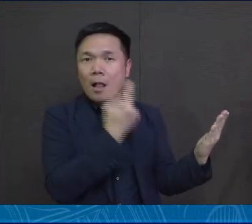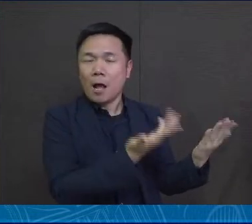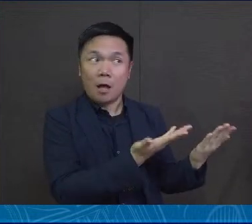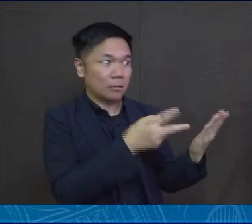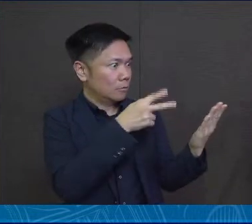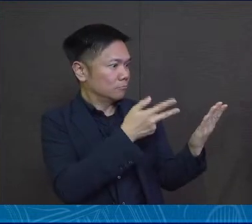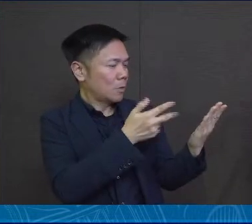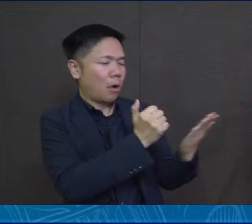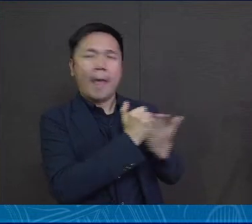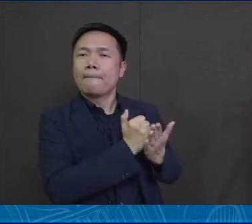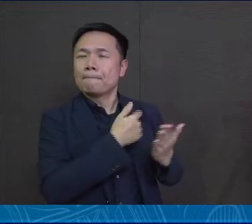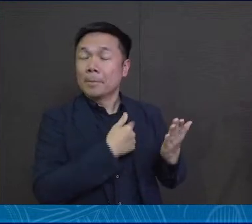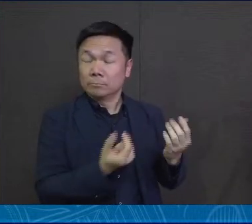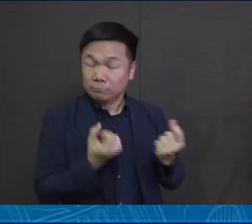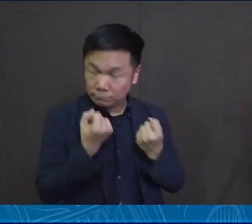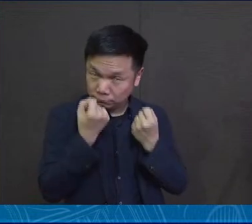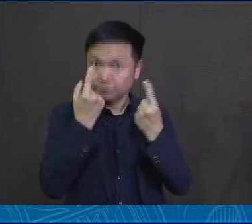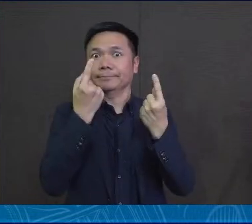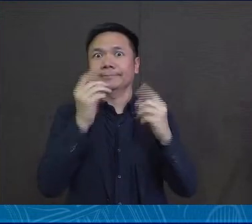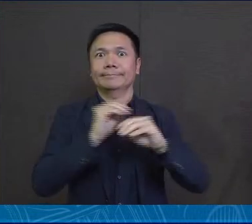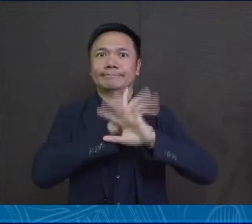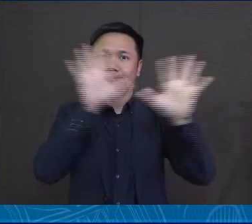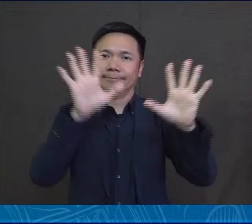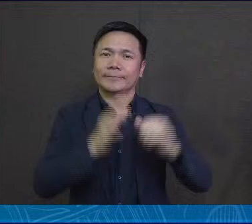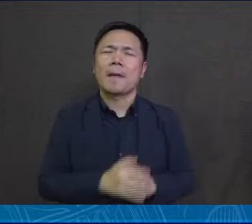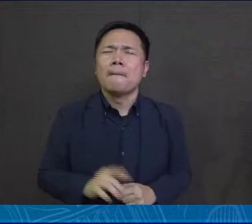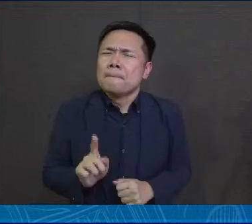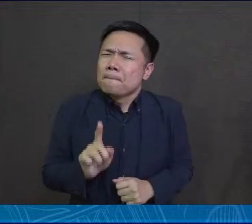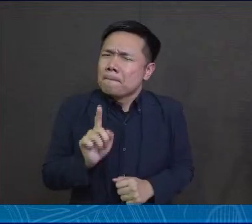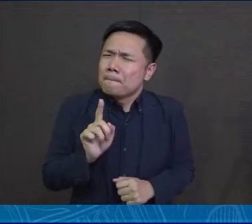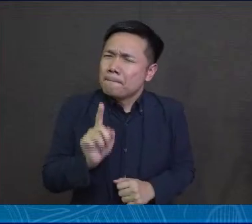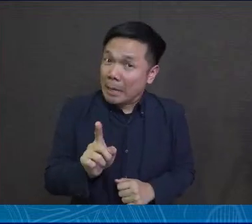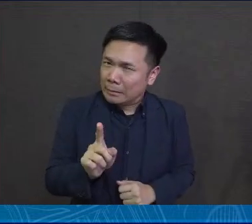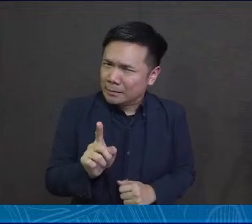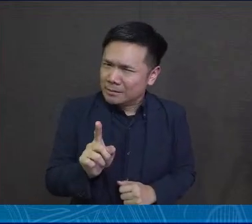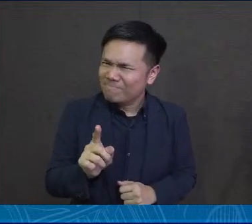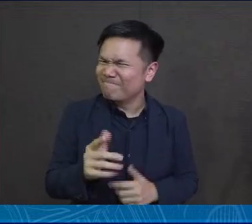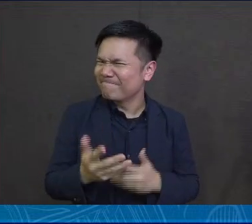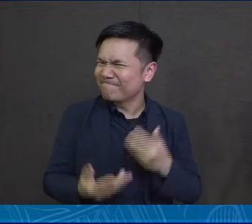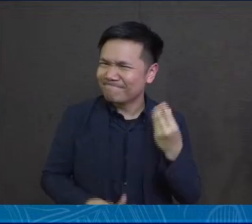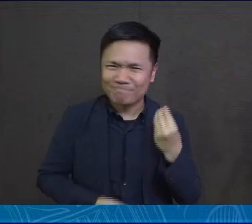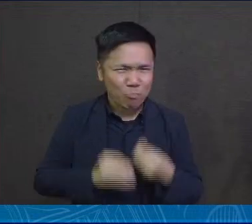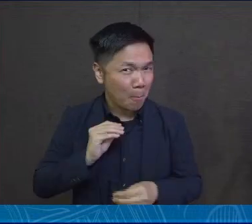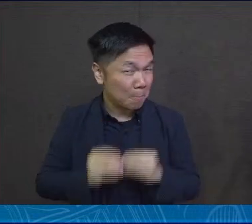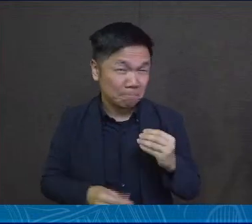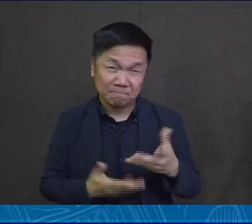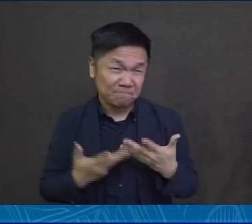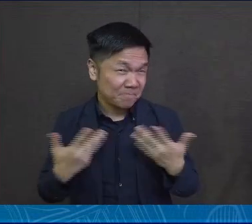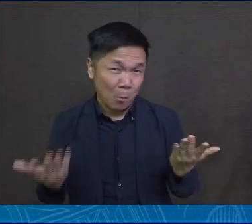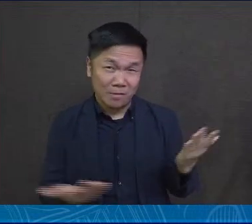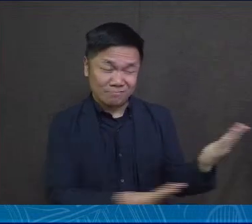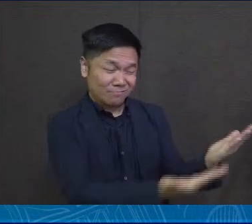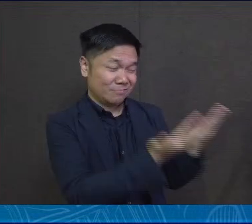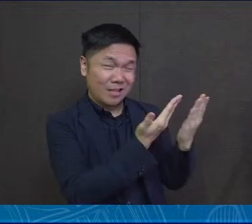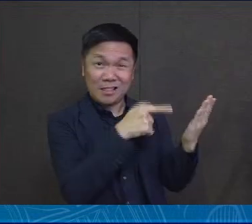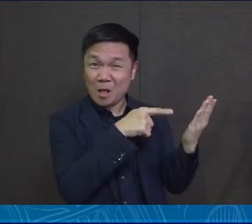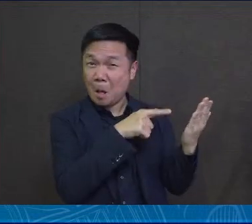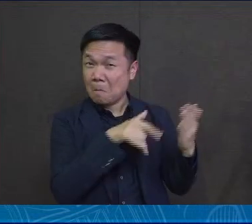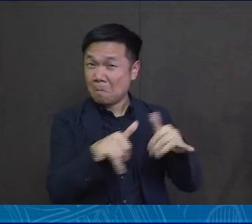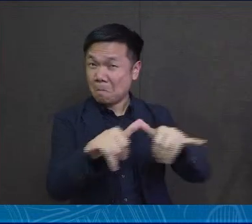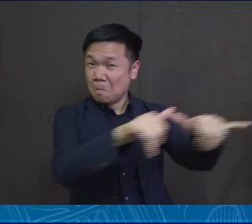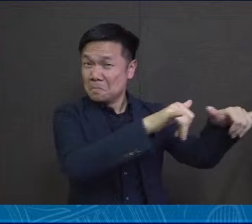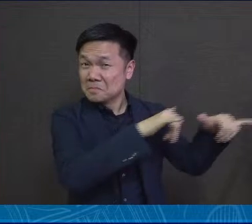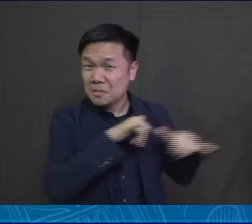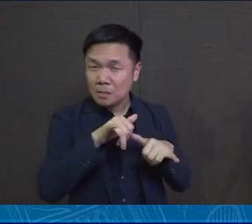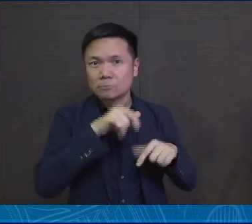decision making. The challenges that we find with data is that it's not consistent across. So